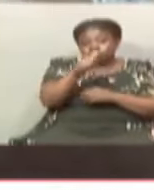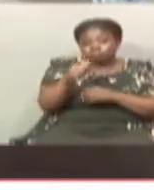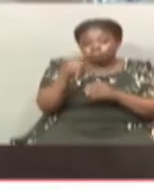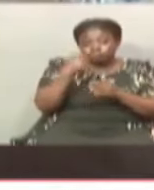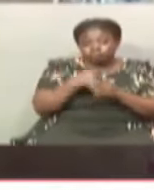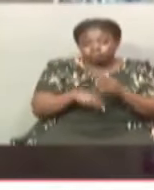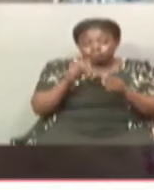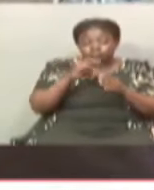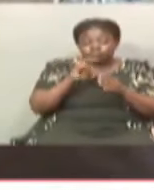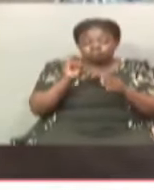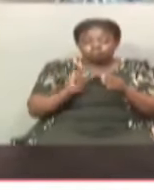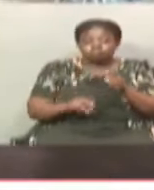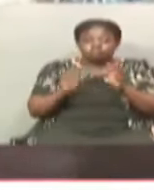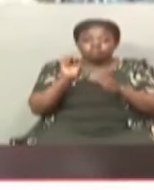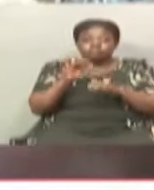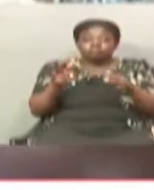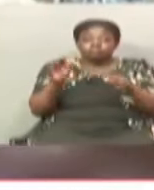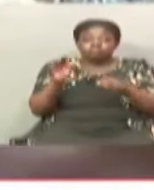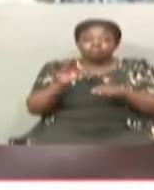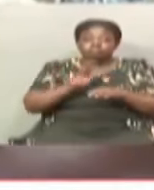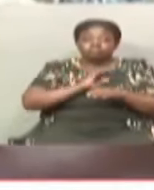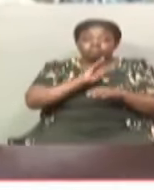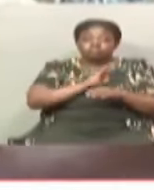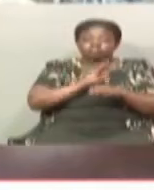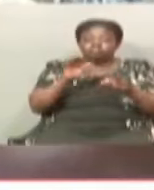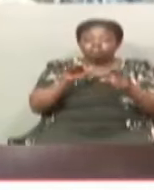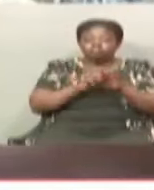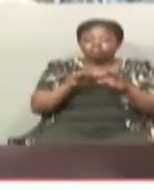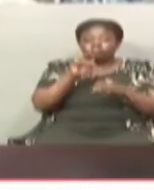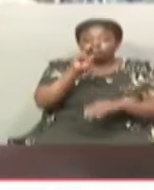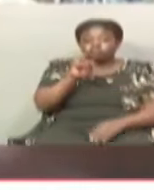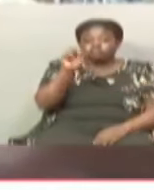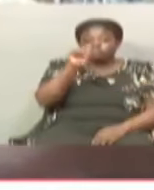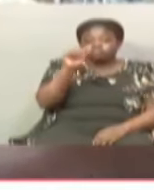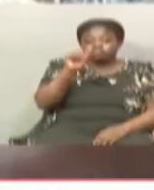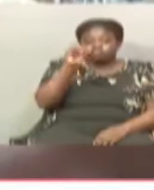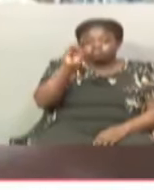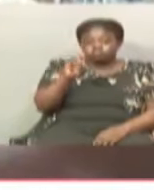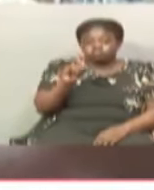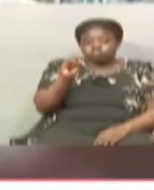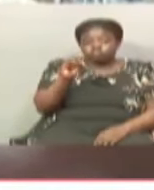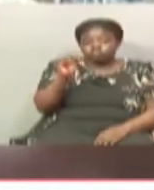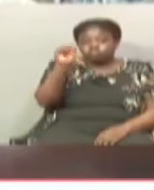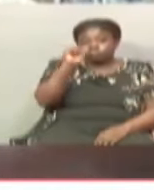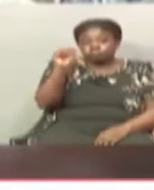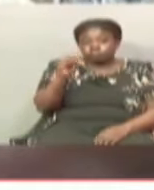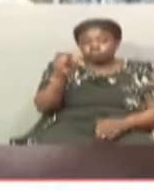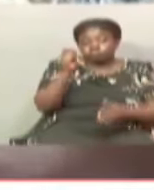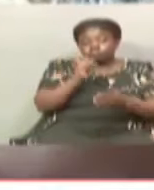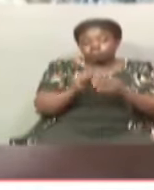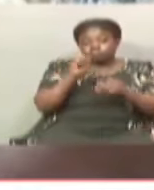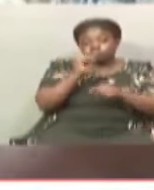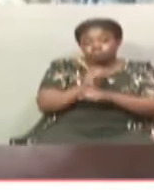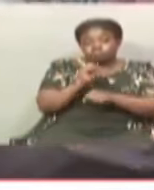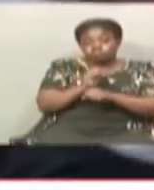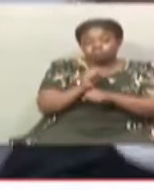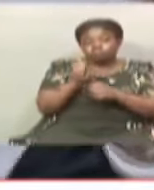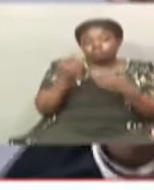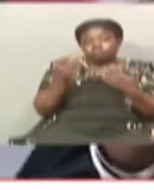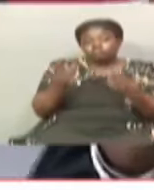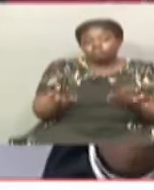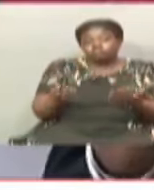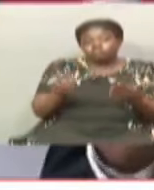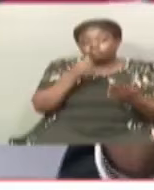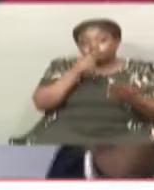bwe yava mu woofiisi omu ku bammemba ba board ya NSSF Dr. Samuel Omochi ssaabawandiisi w'omukago gw'abakozi ogwa COFTU